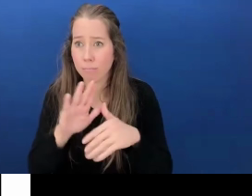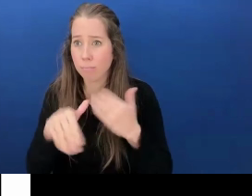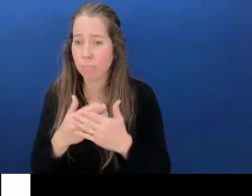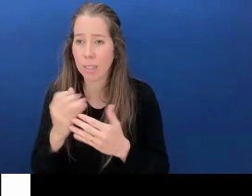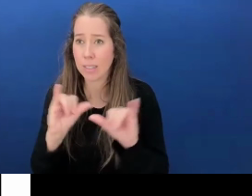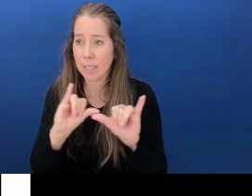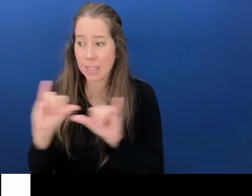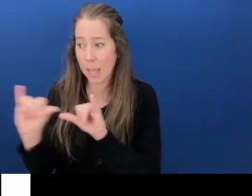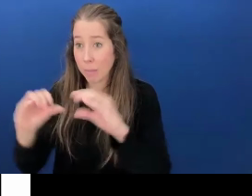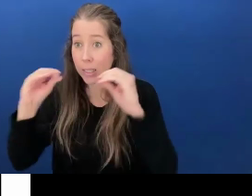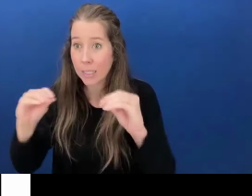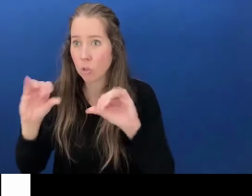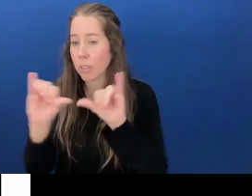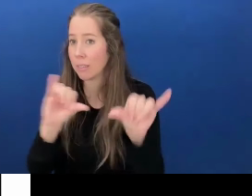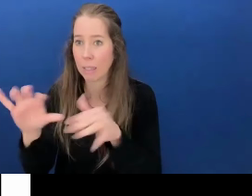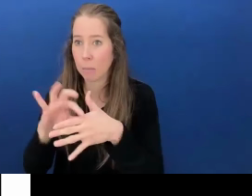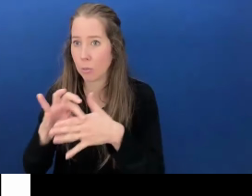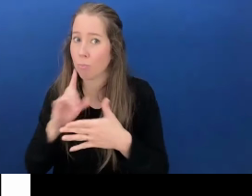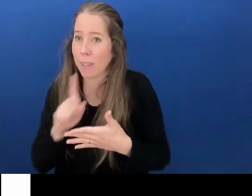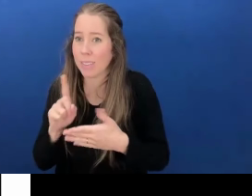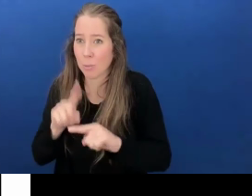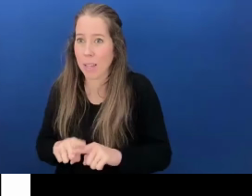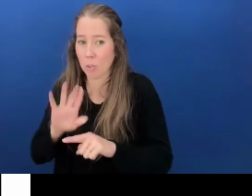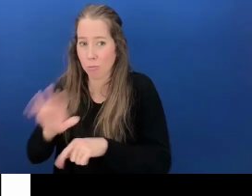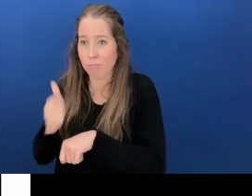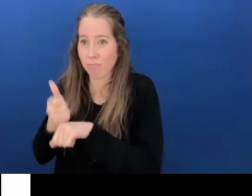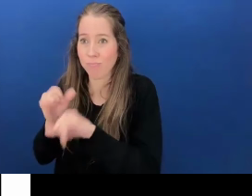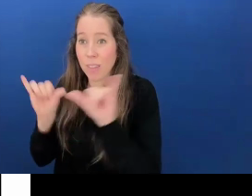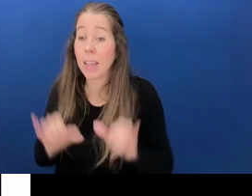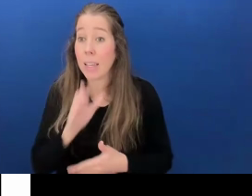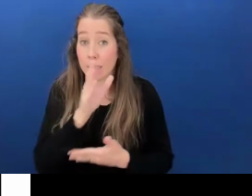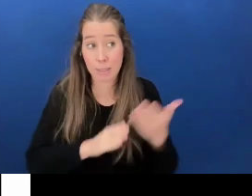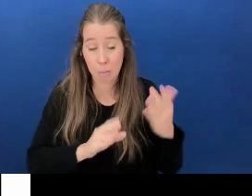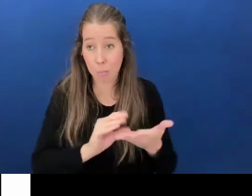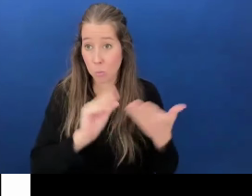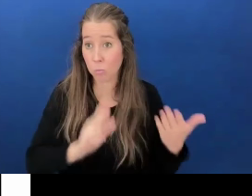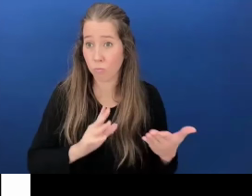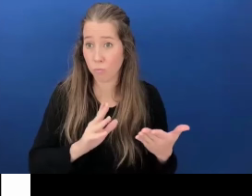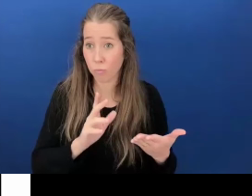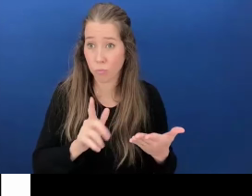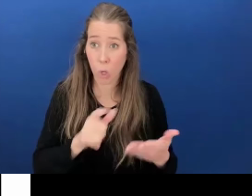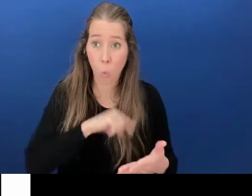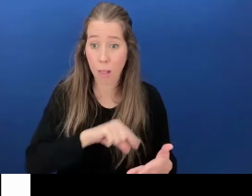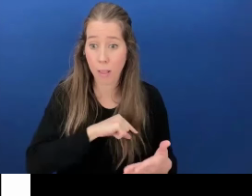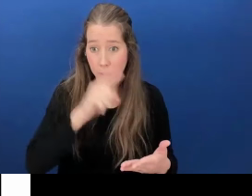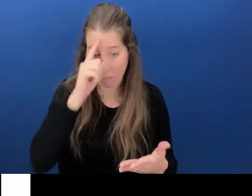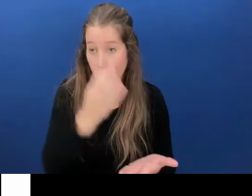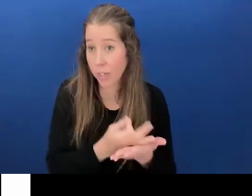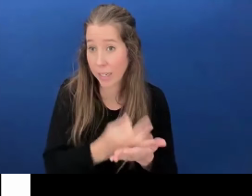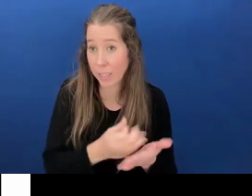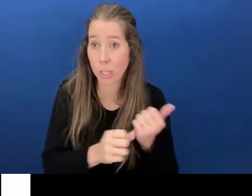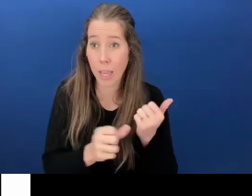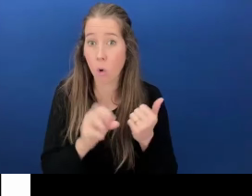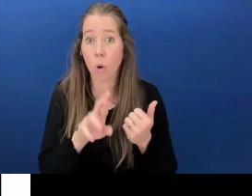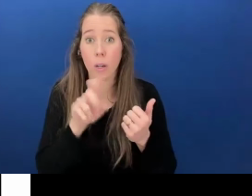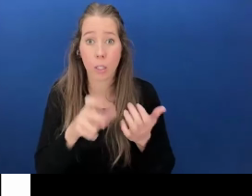of how you're set up in the system. For some students that are eligible for financial aid, or maybe they need to earn units for a particular